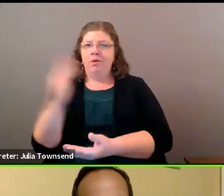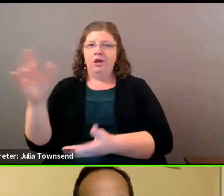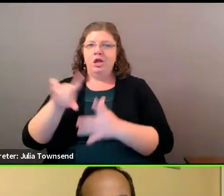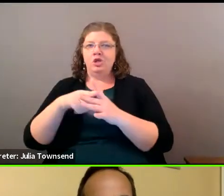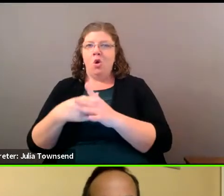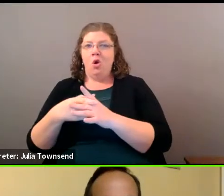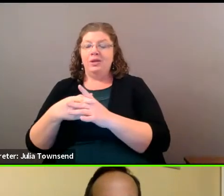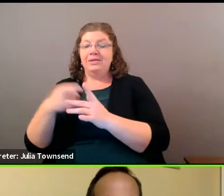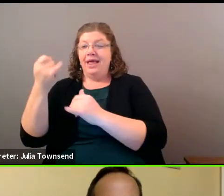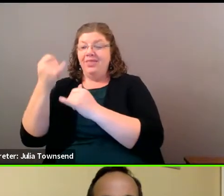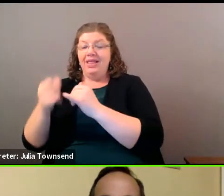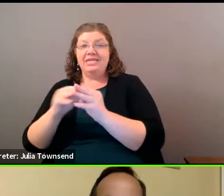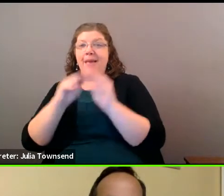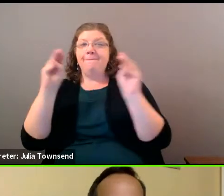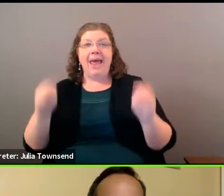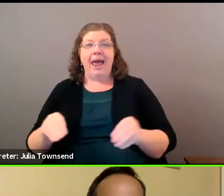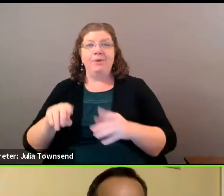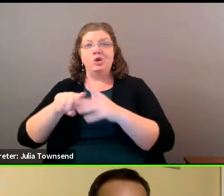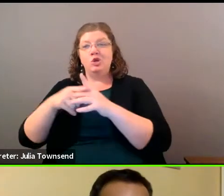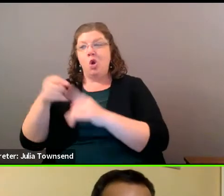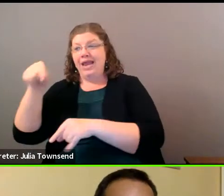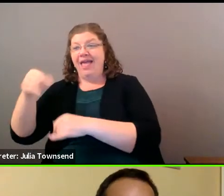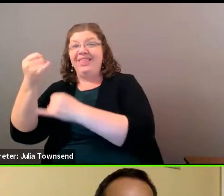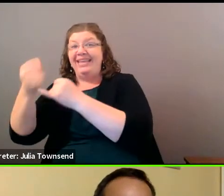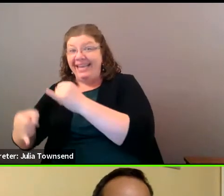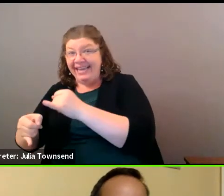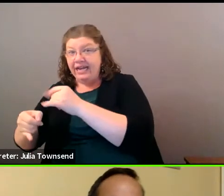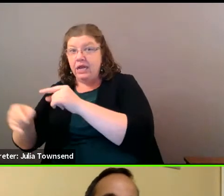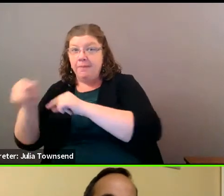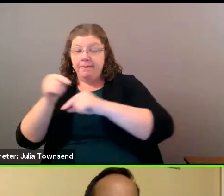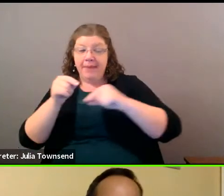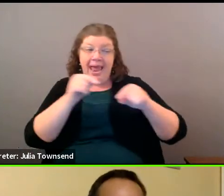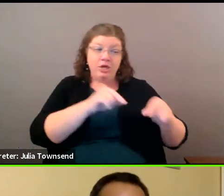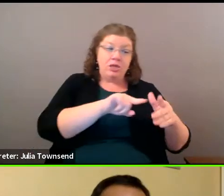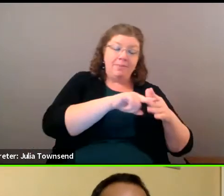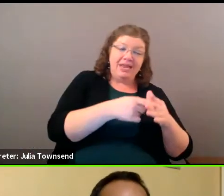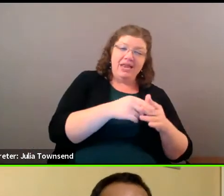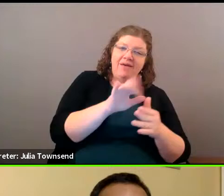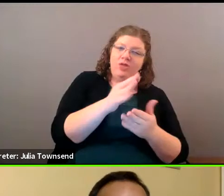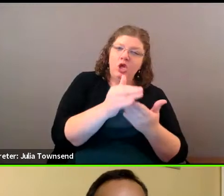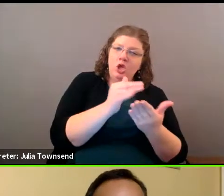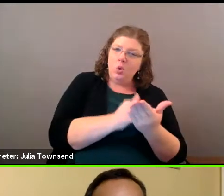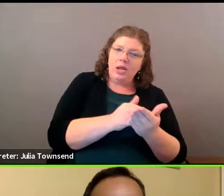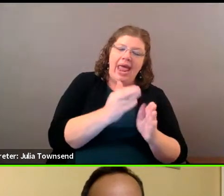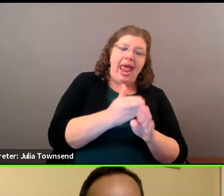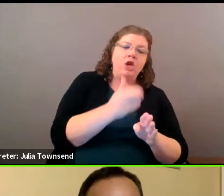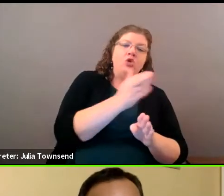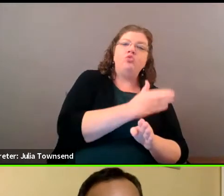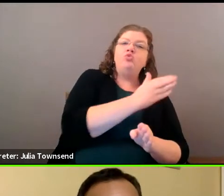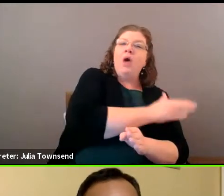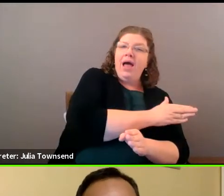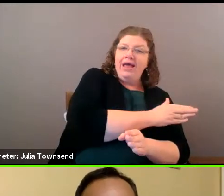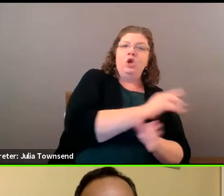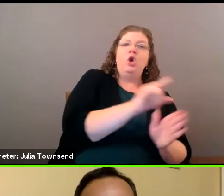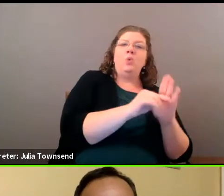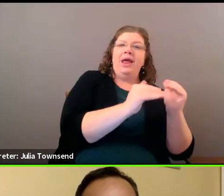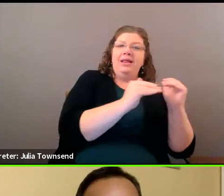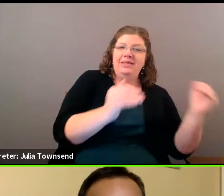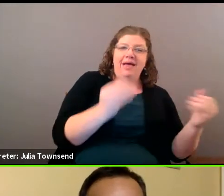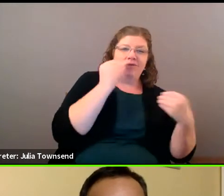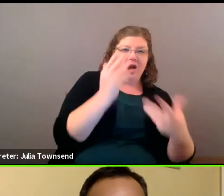end that you can map all the way to not just the beginning of the unit, but prior grade level content.